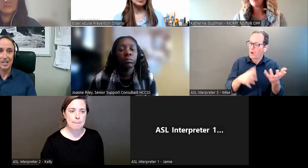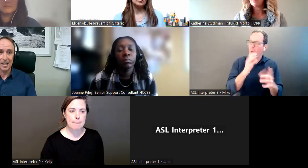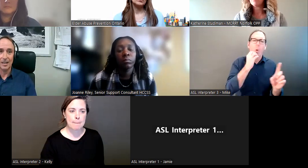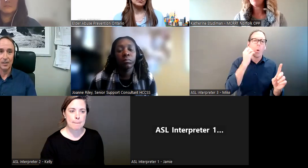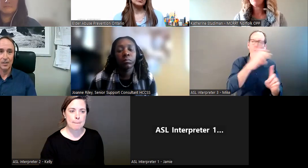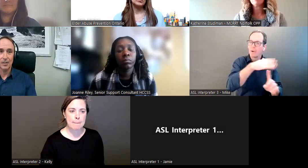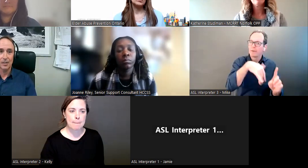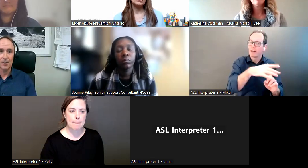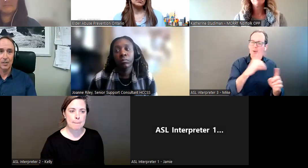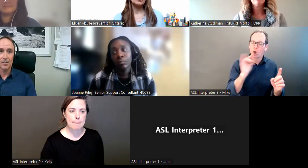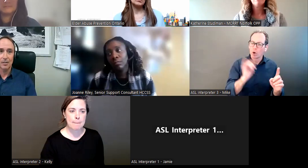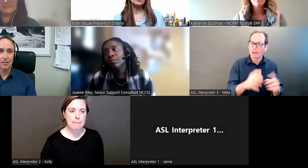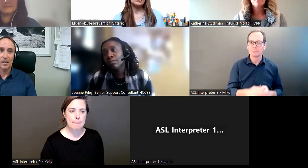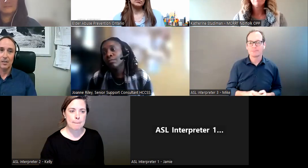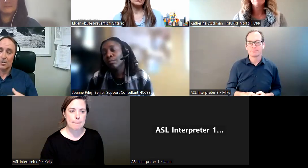initial intake,